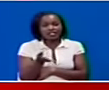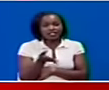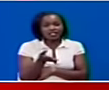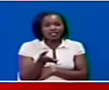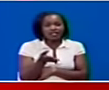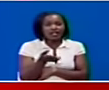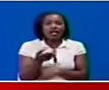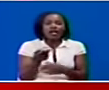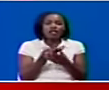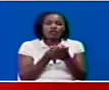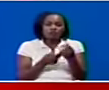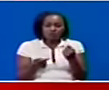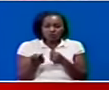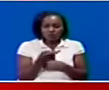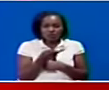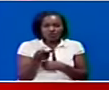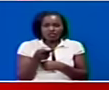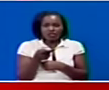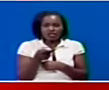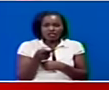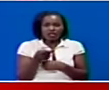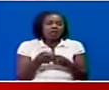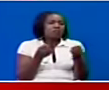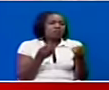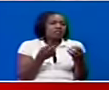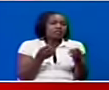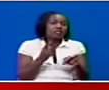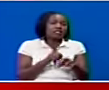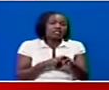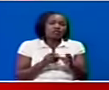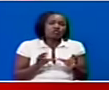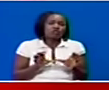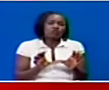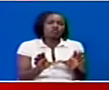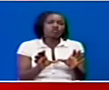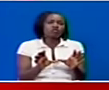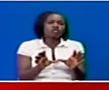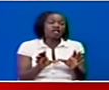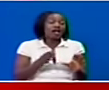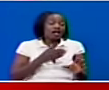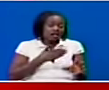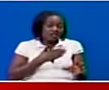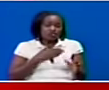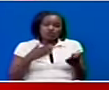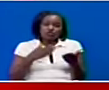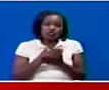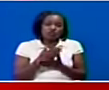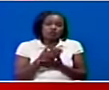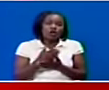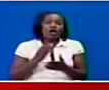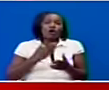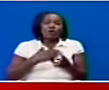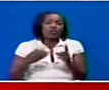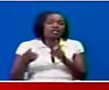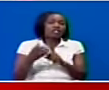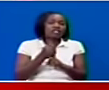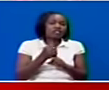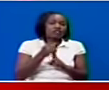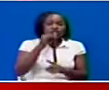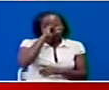president have consistently pushed us to ensure that we achieve the